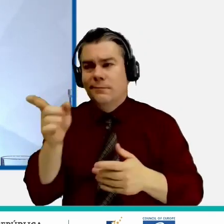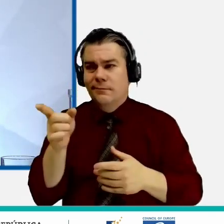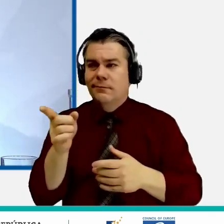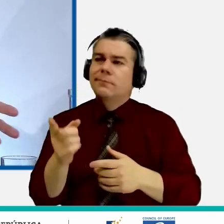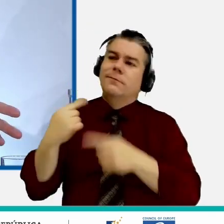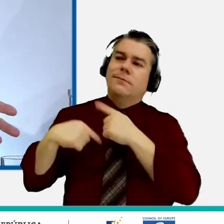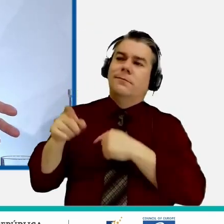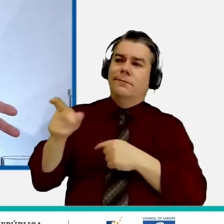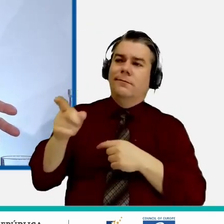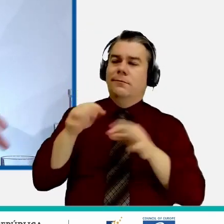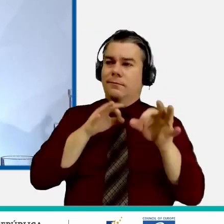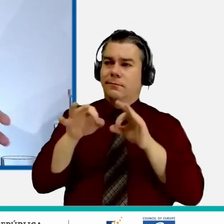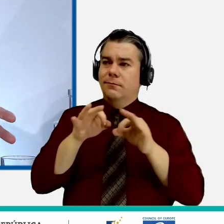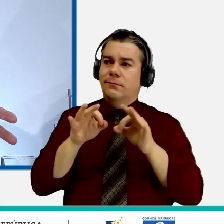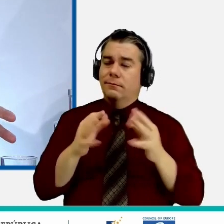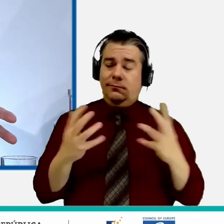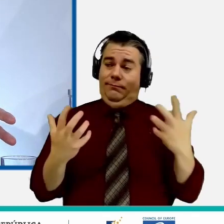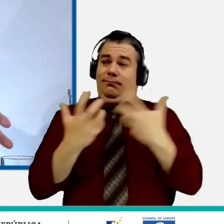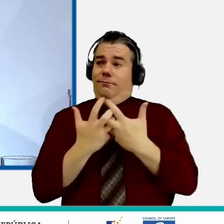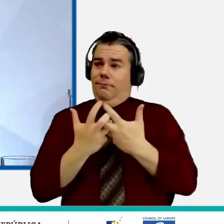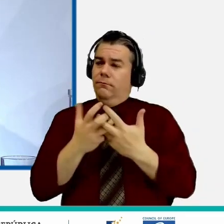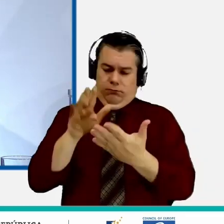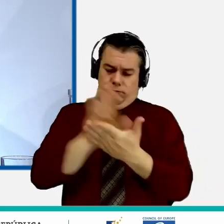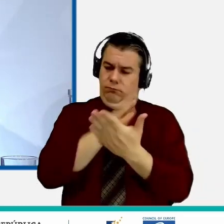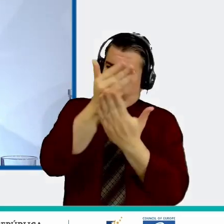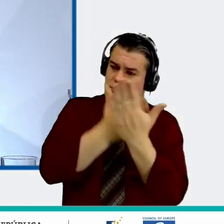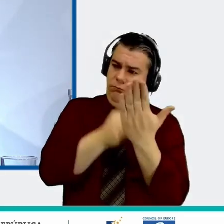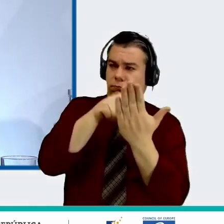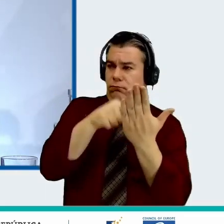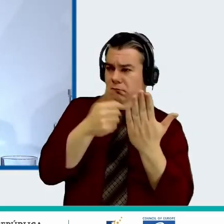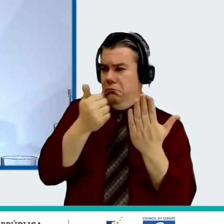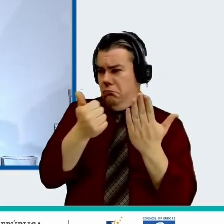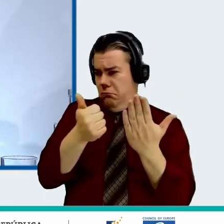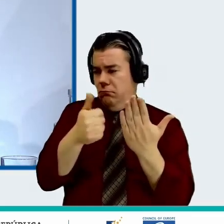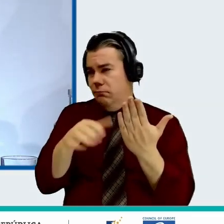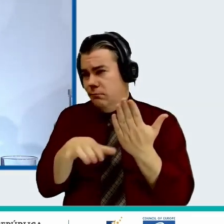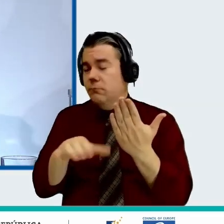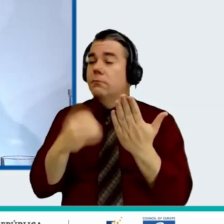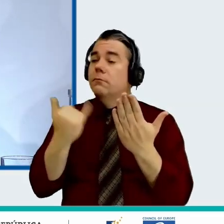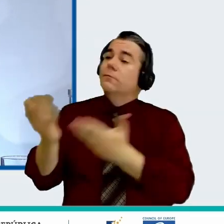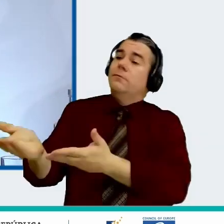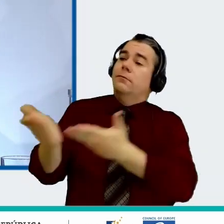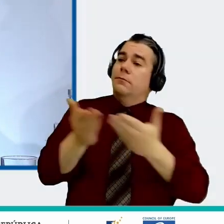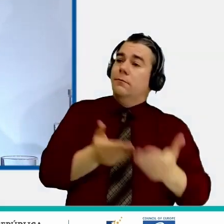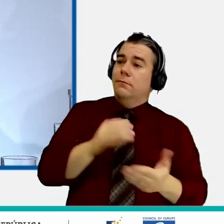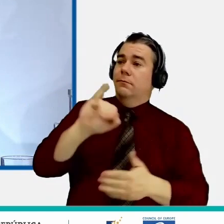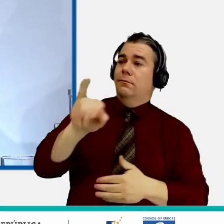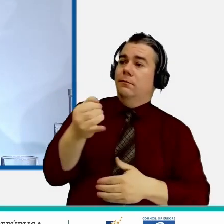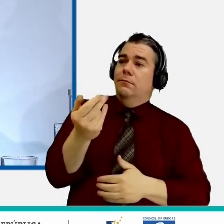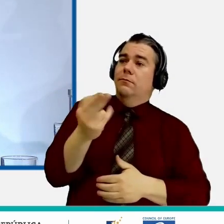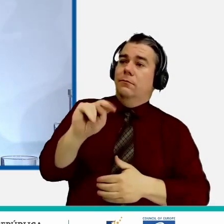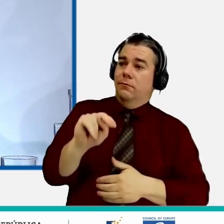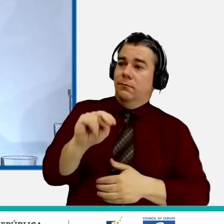about the document. The document is a good document. What do we do with the document? I would like to invite John Ivers, who